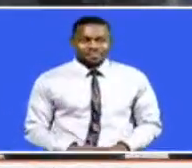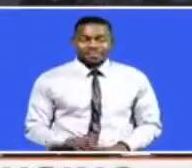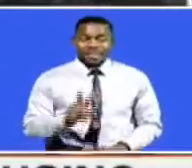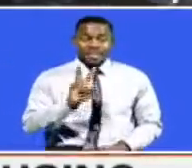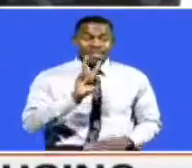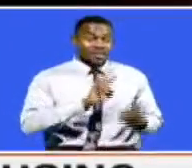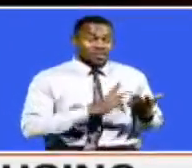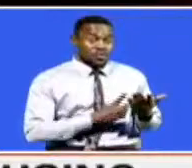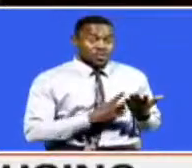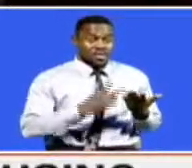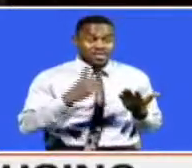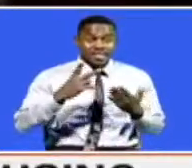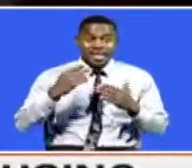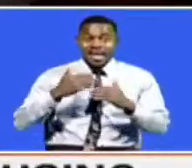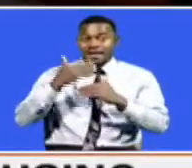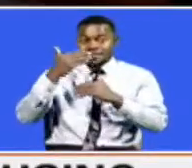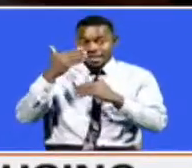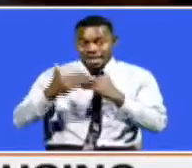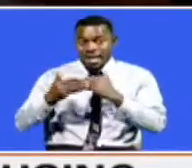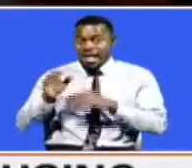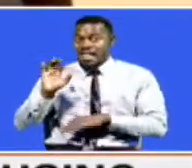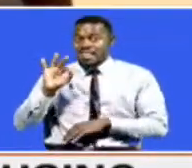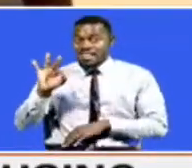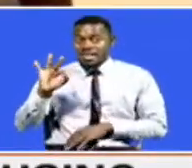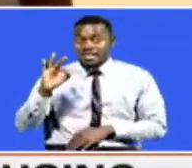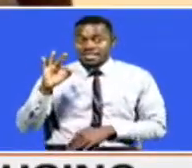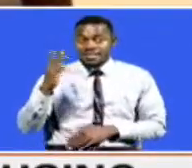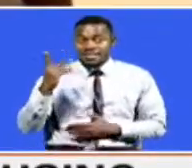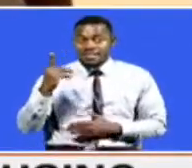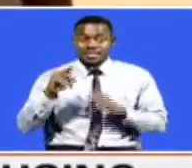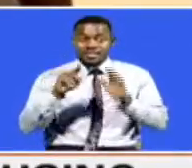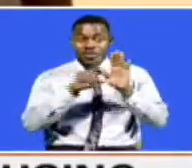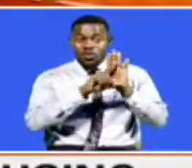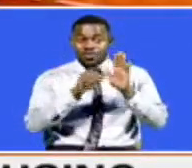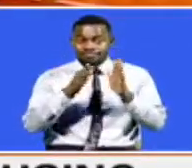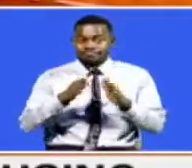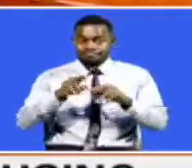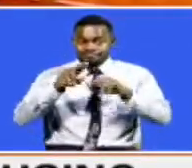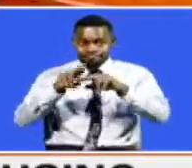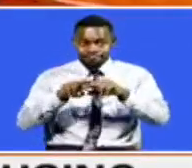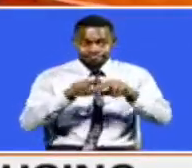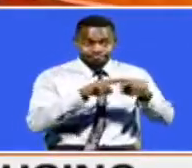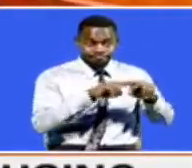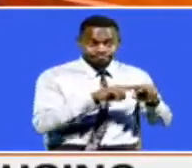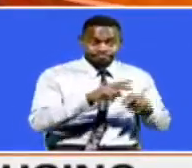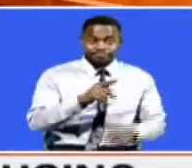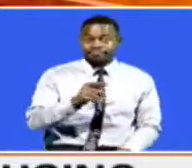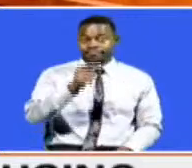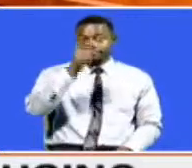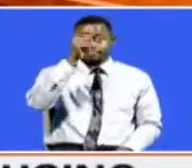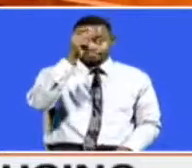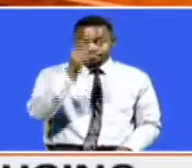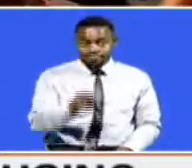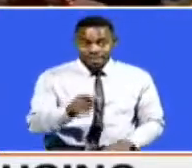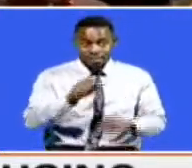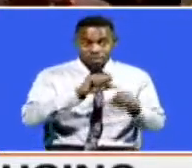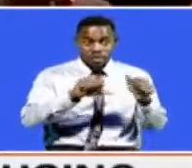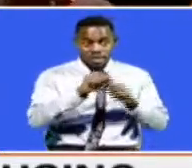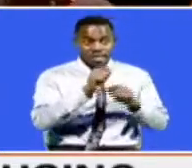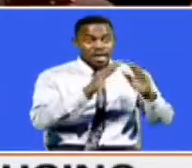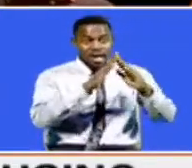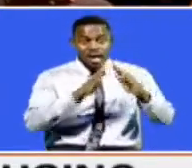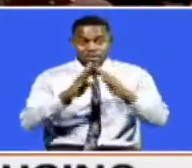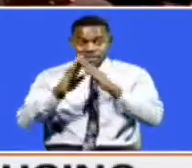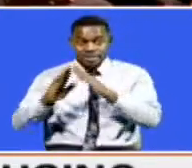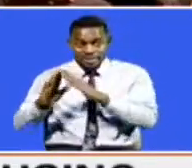2 weeks after a three-judge bench of the High Court quashed the housing levy, declaring it unconstitutional for being discriminatory and